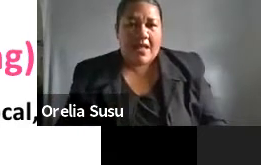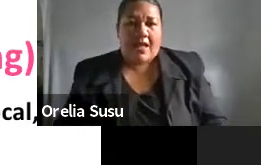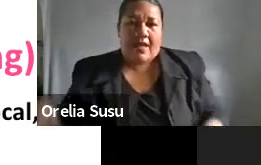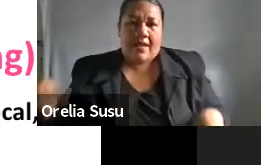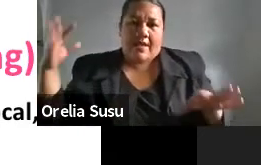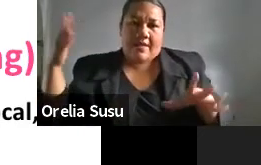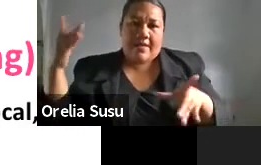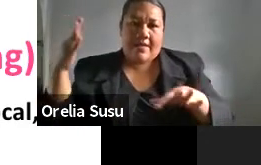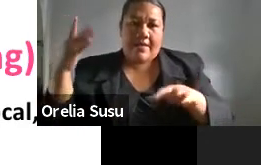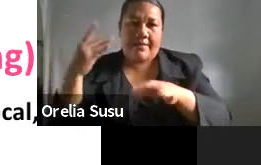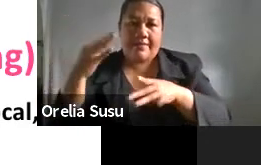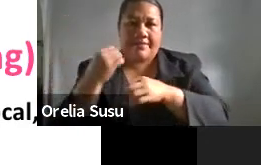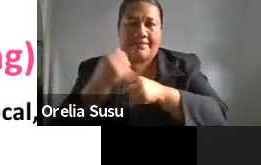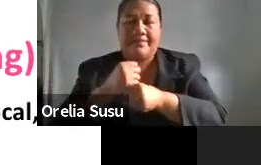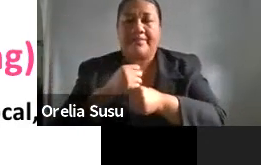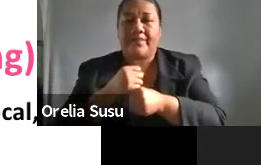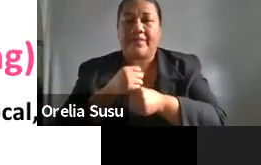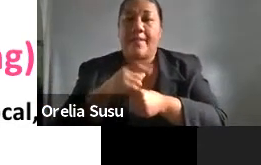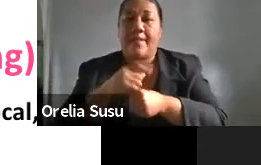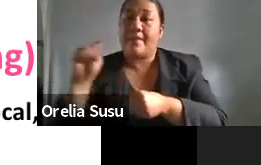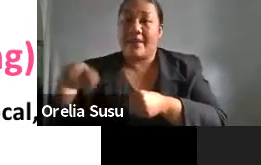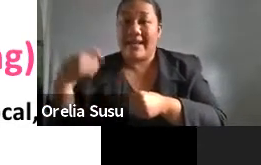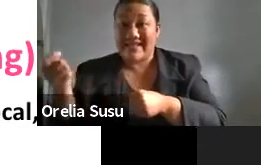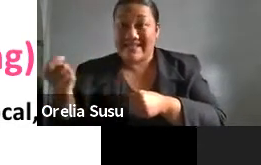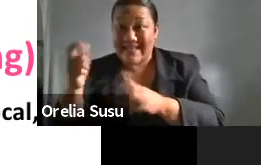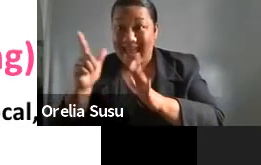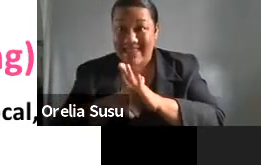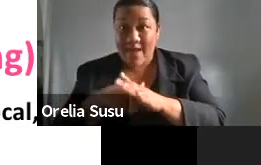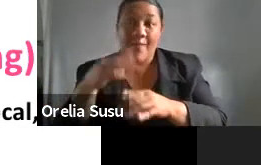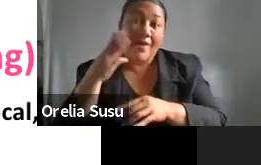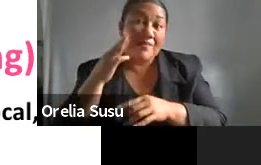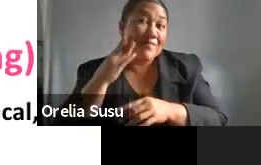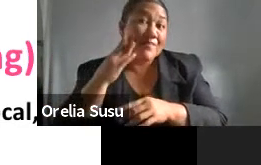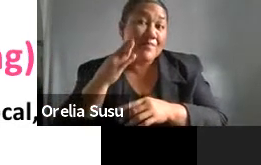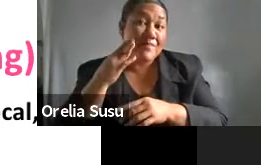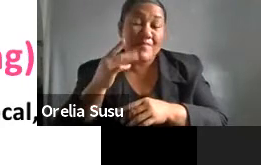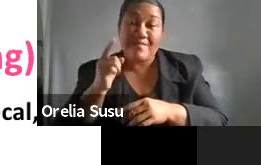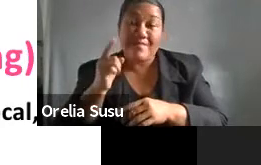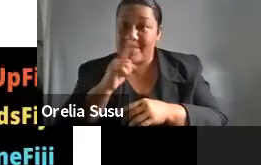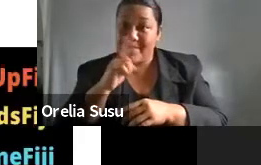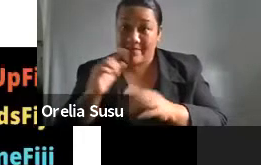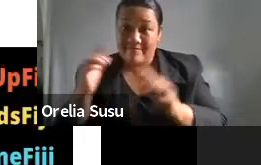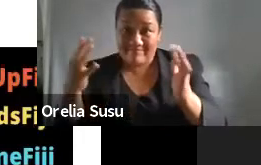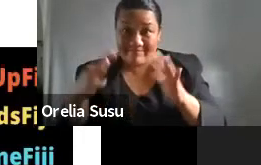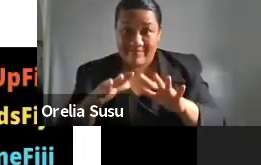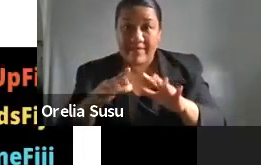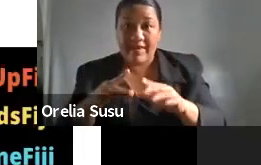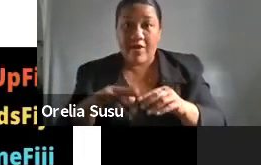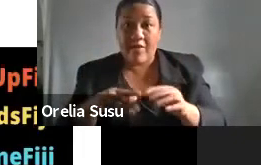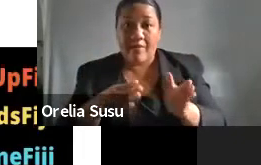hopefully by the next time that people will be around and we're able to move around, you can drop a visit to our farm.